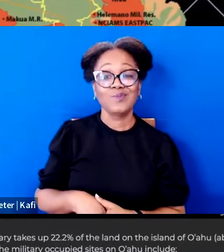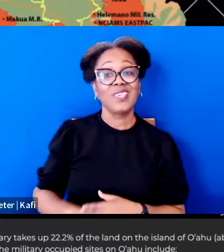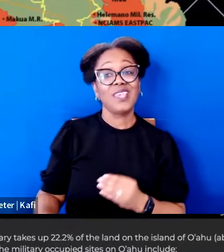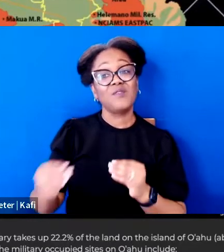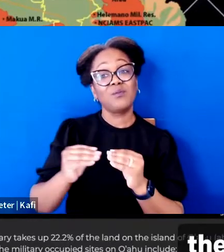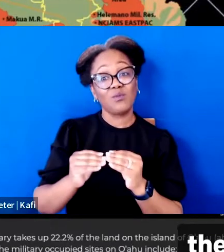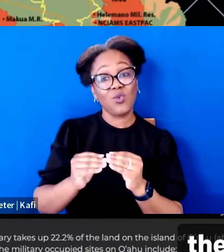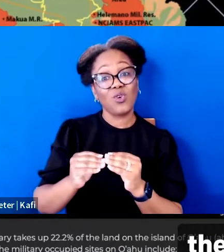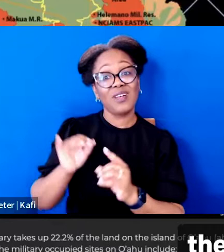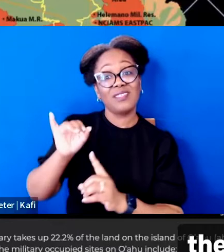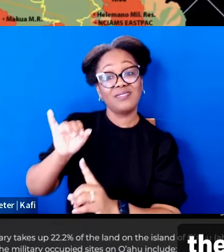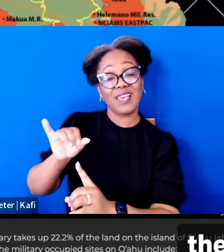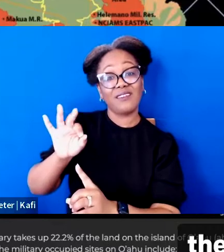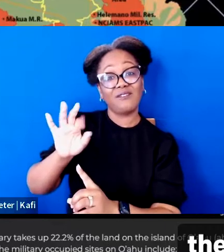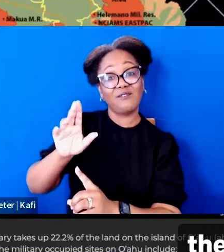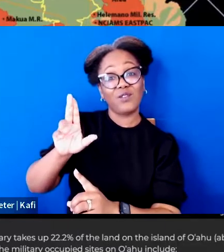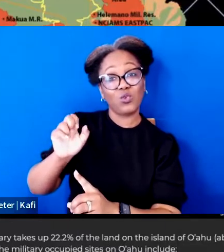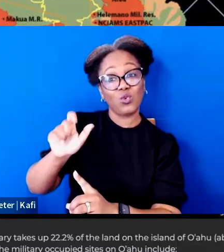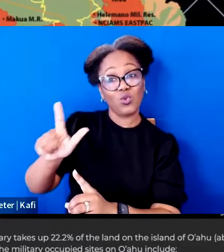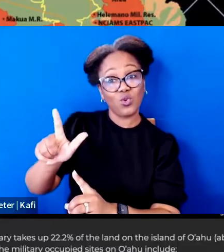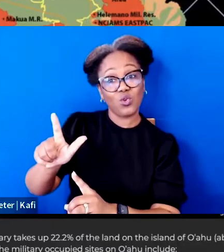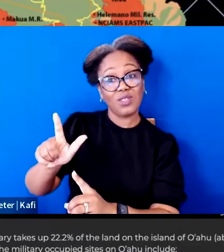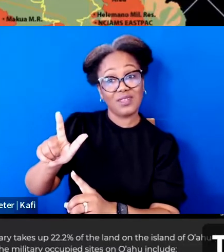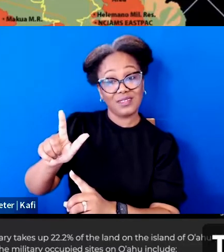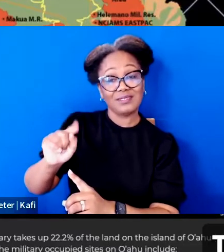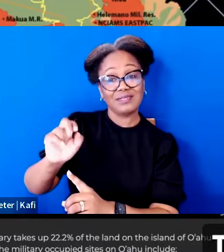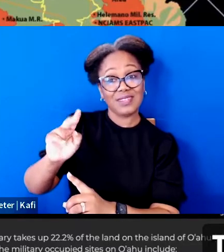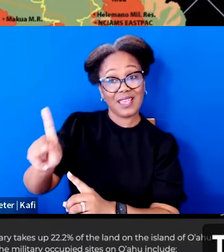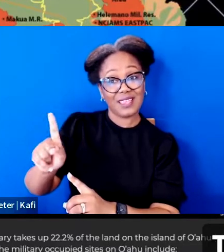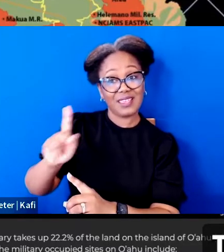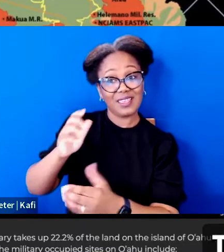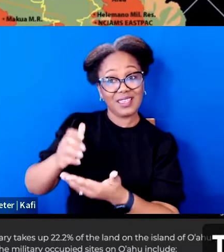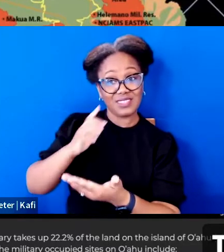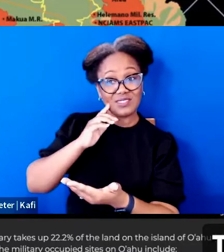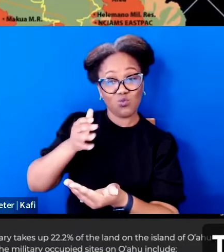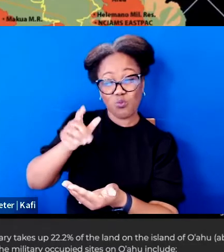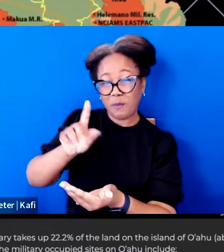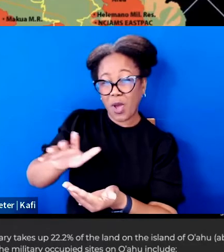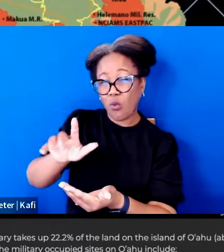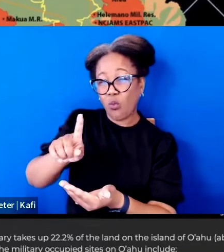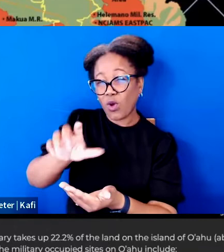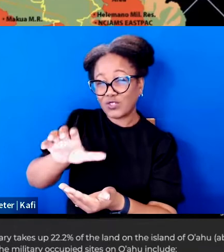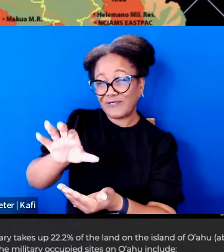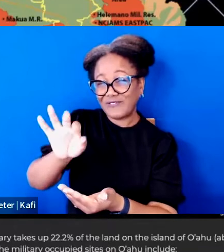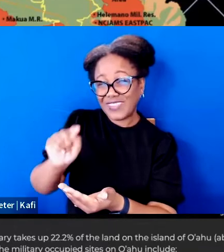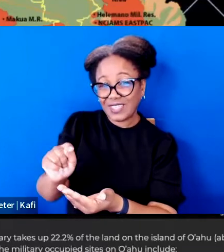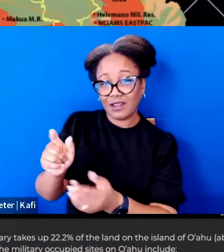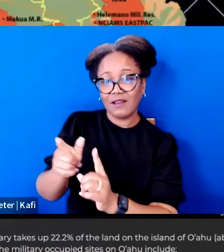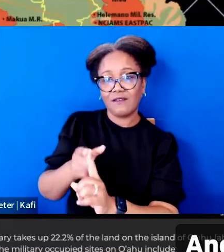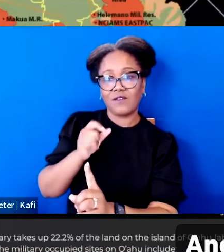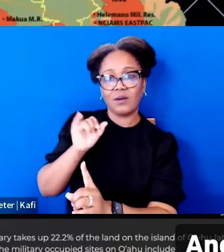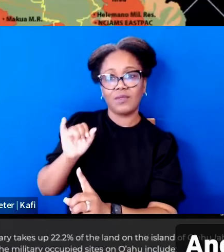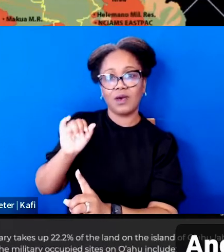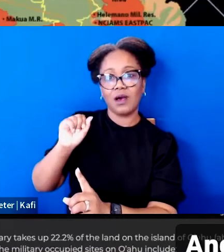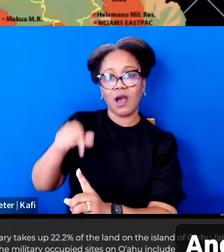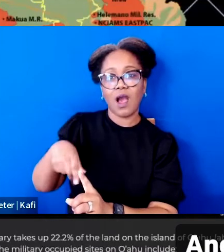basal aquifer, the primary drinking water source for the island. This aquifer provides water to over 400,000 residents.